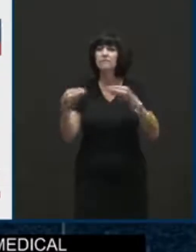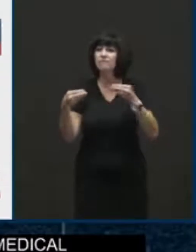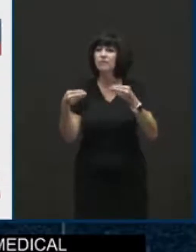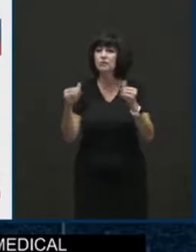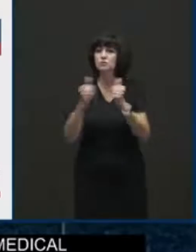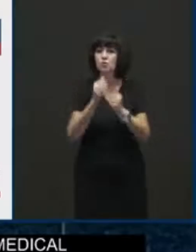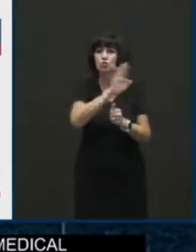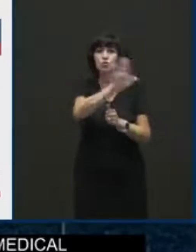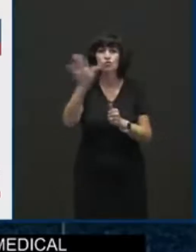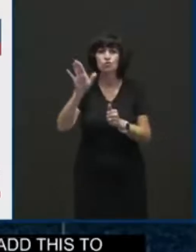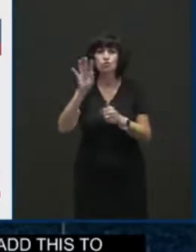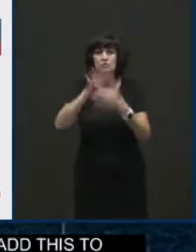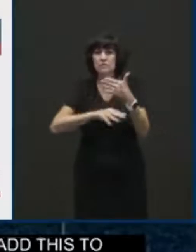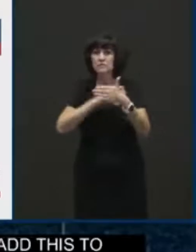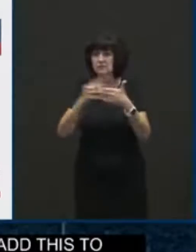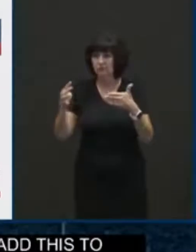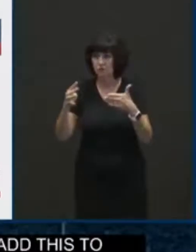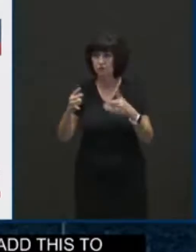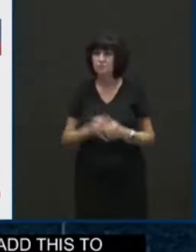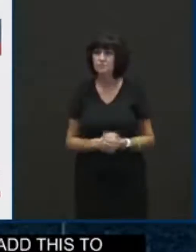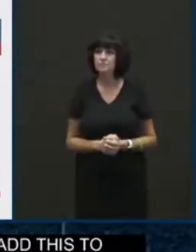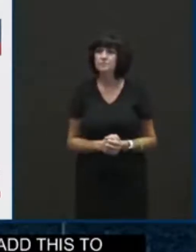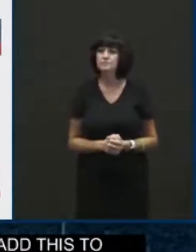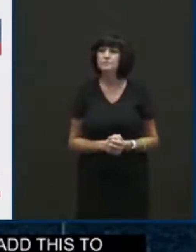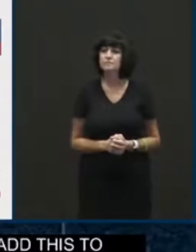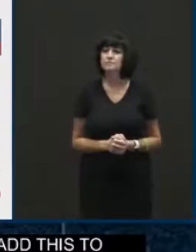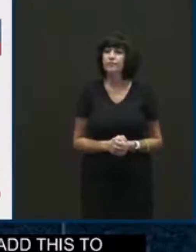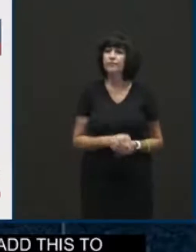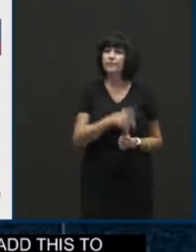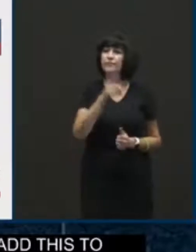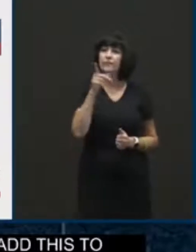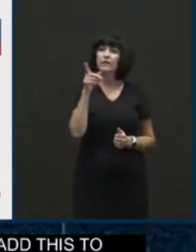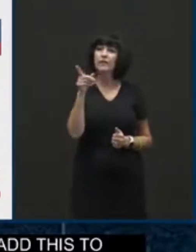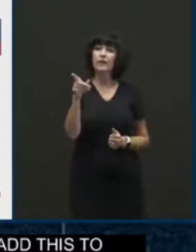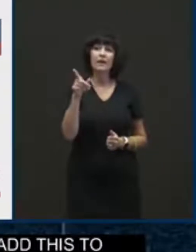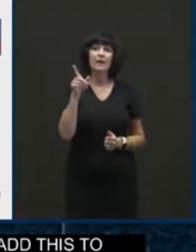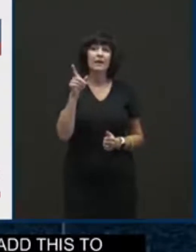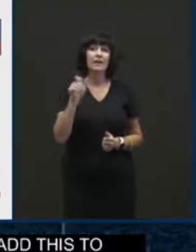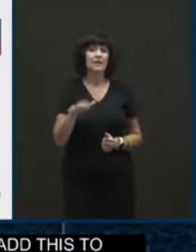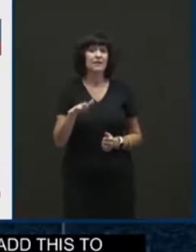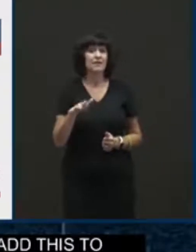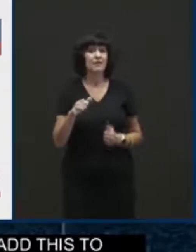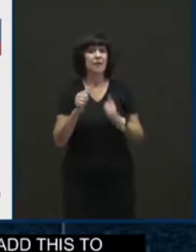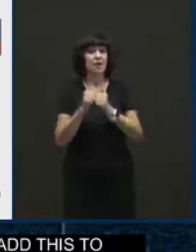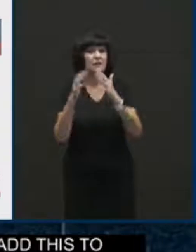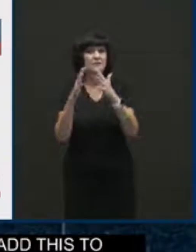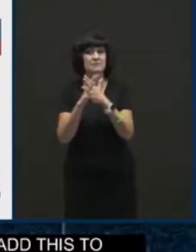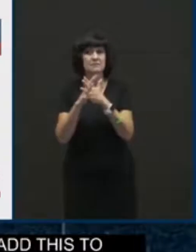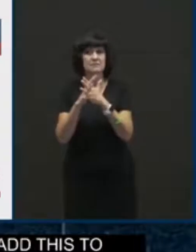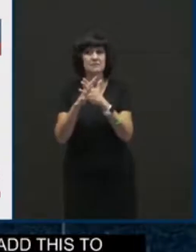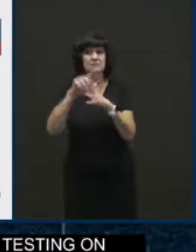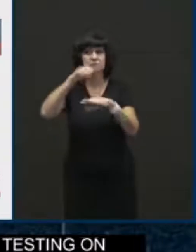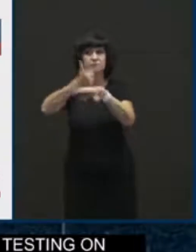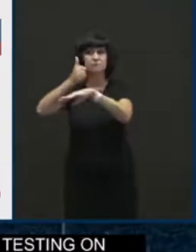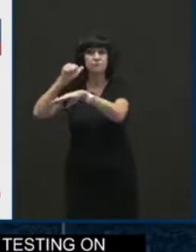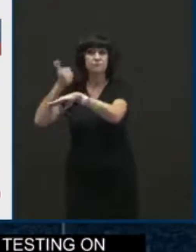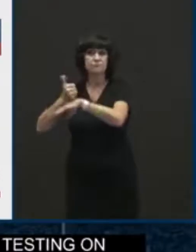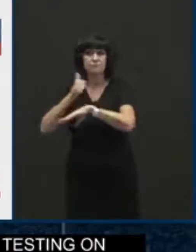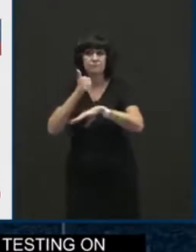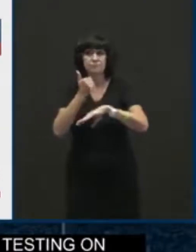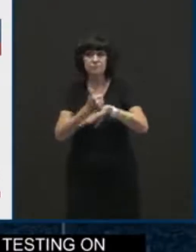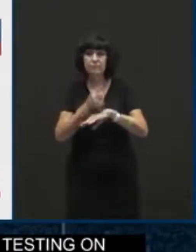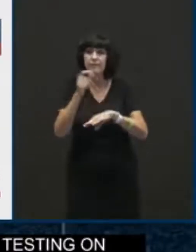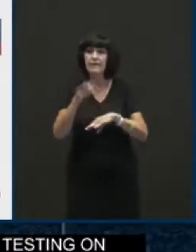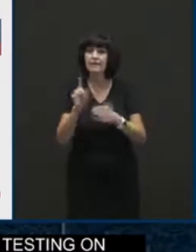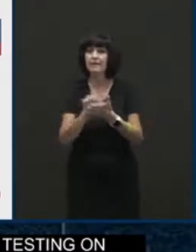Next, we didn't include anything about the static sites this week, but just some numbers from last week. Between the state service centers